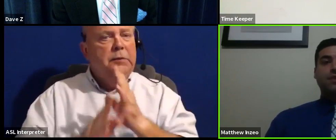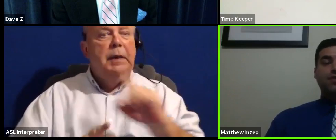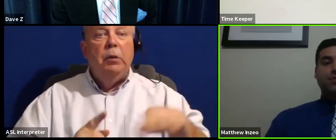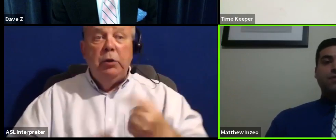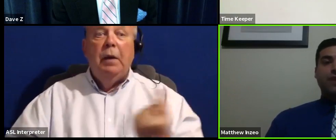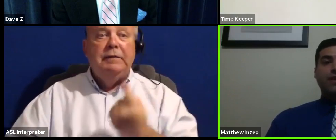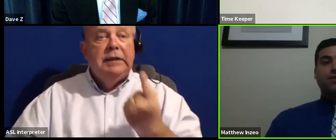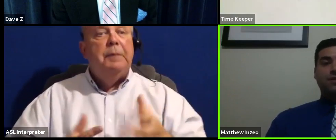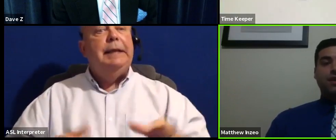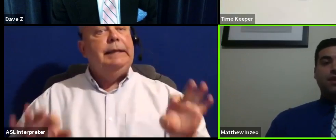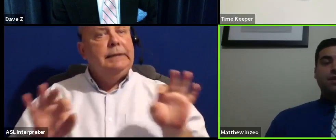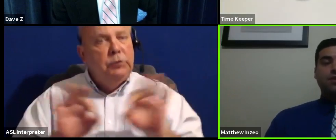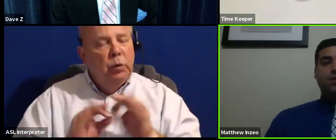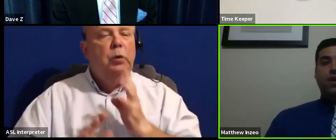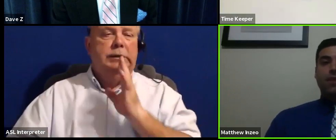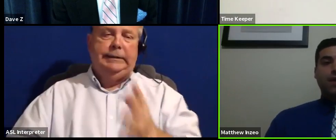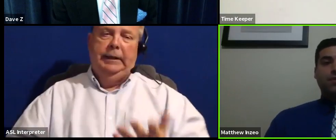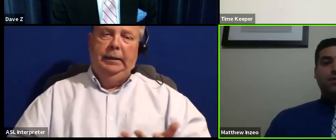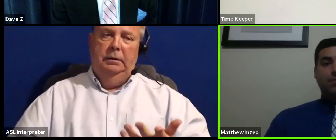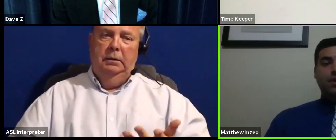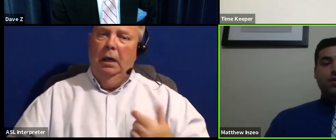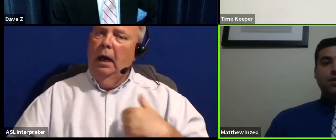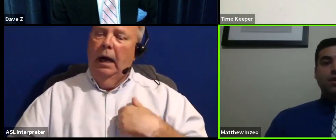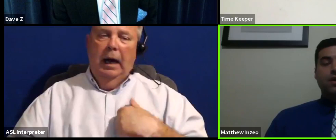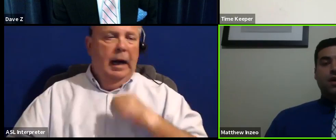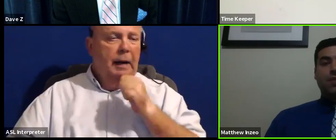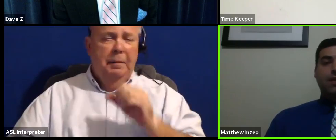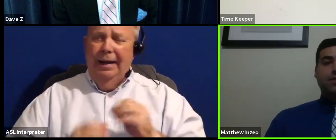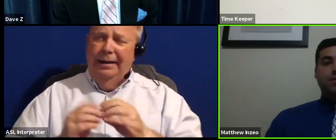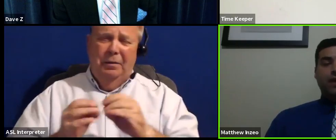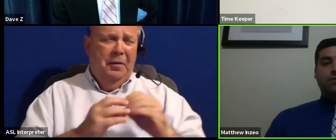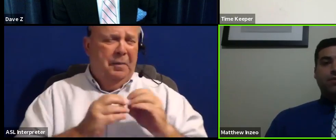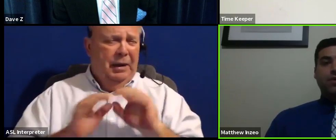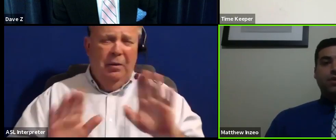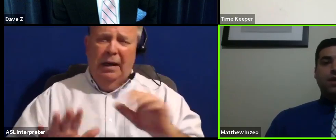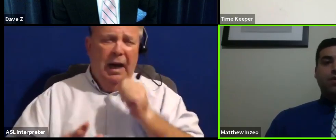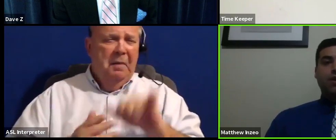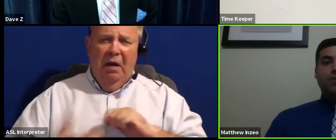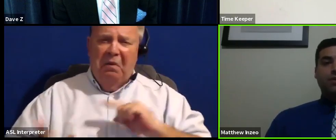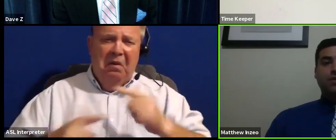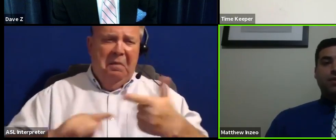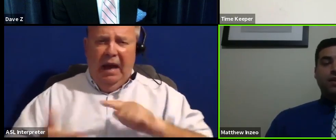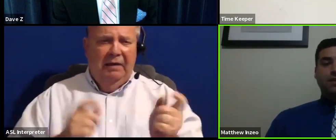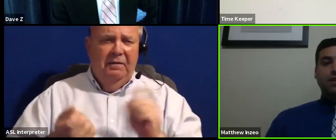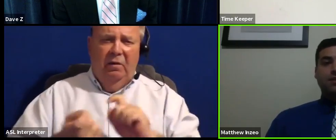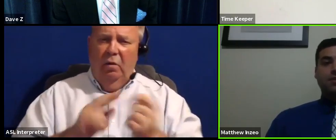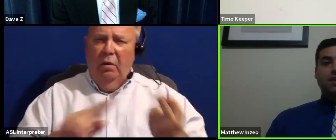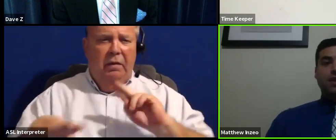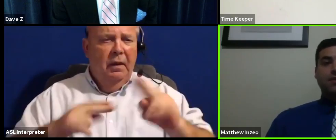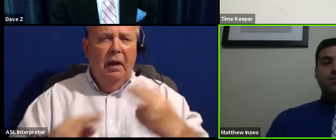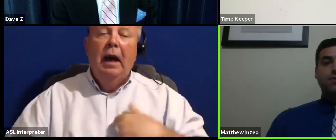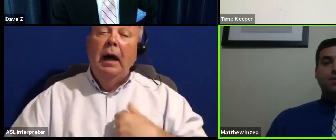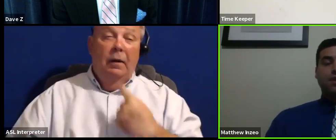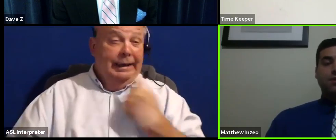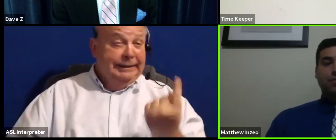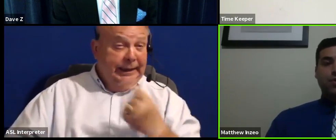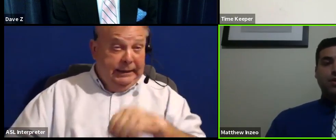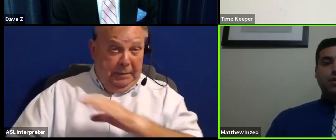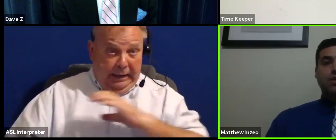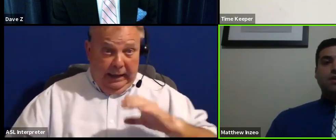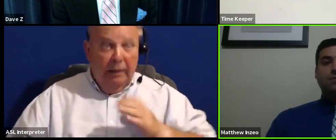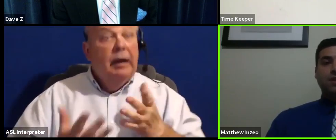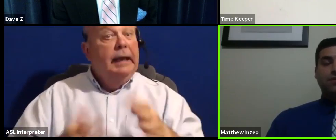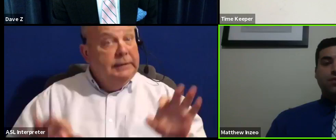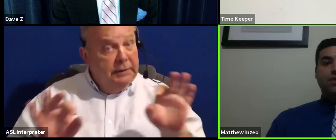something extremely value to say. So I'm not with the bickering. I'm not with the back and forth. I want to make sure that when I say something in council, it's